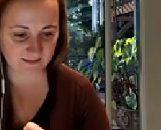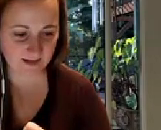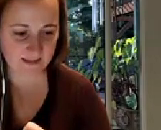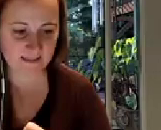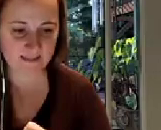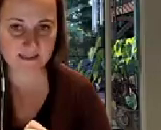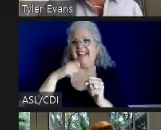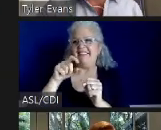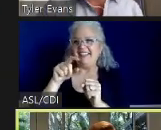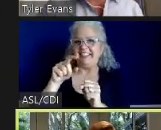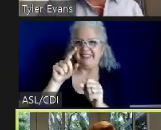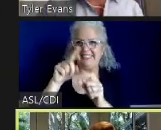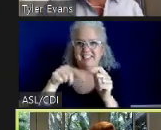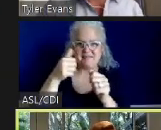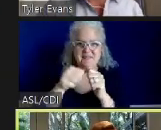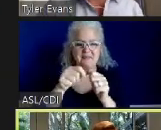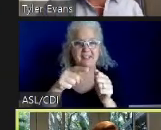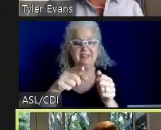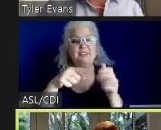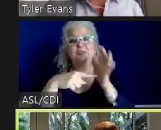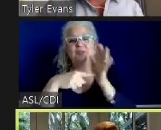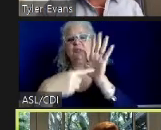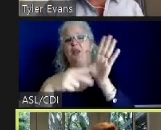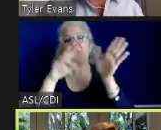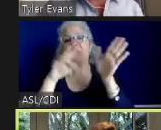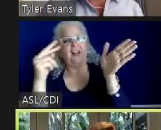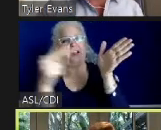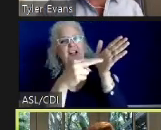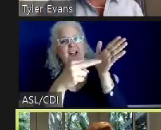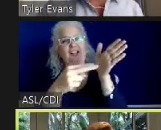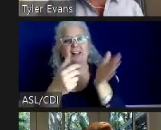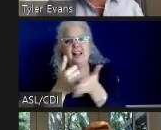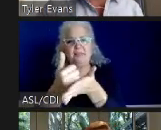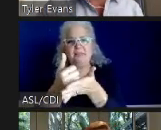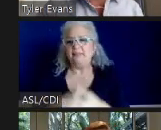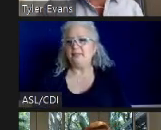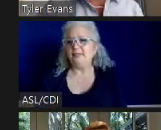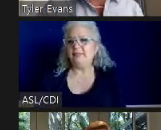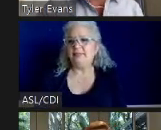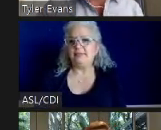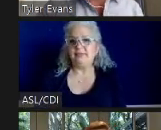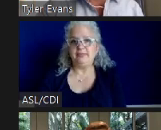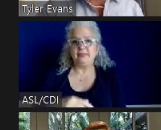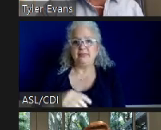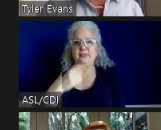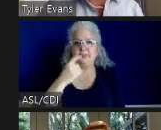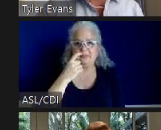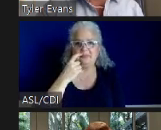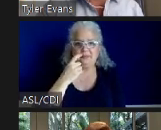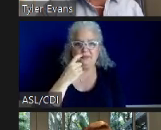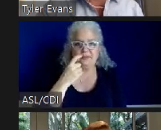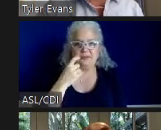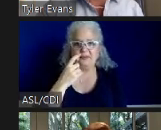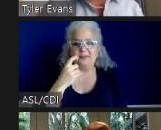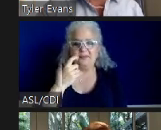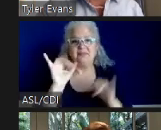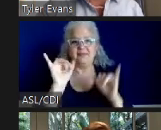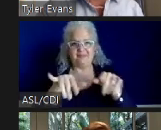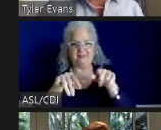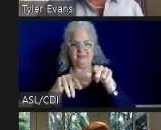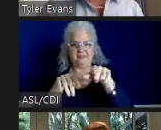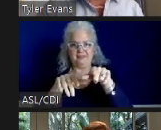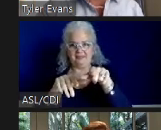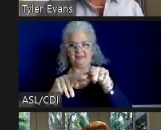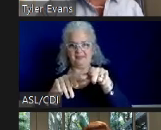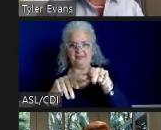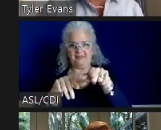phase. And so Alex, I think you're going to want slide 34. There we go. Maybe that one or the next one. So that's phase 1A.